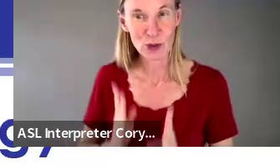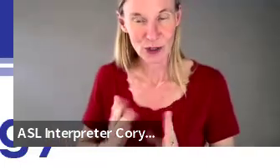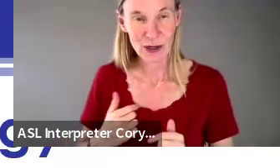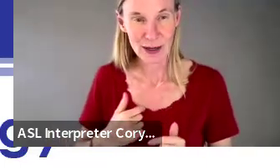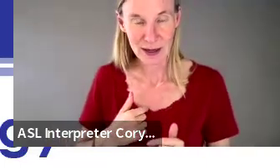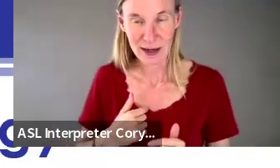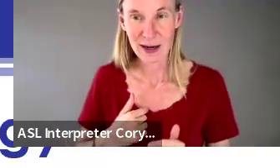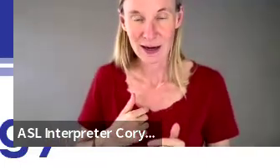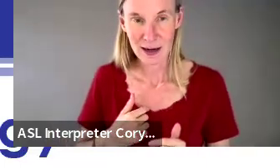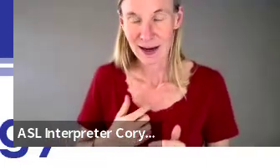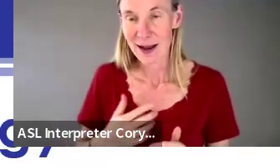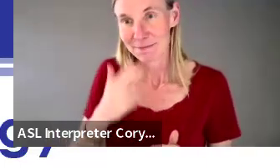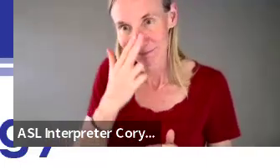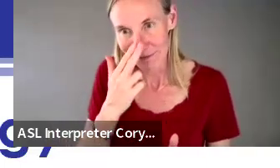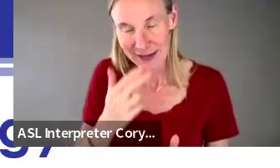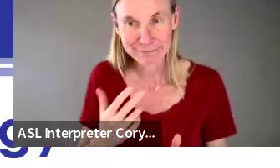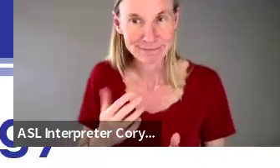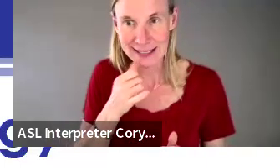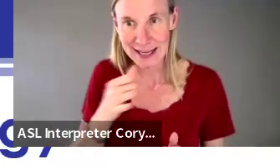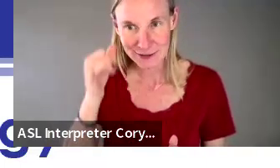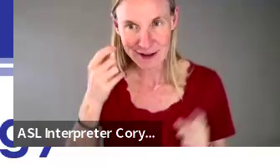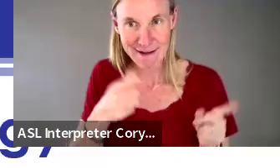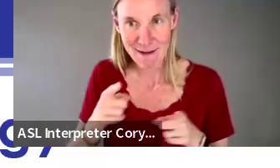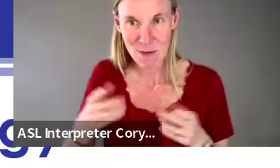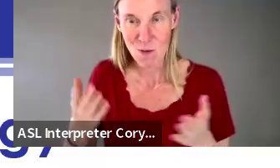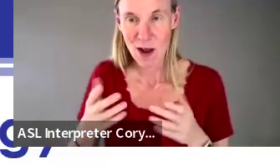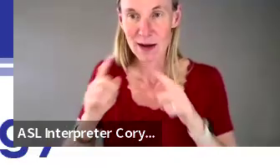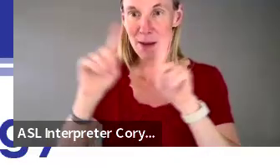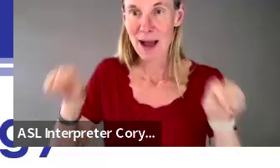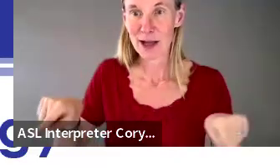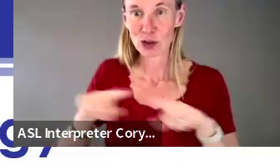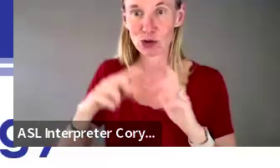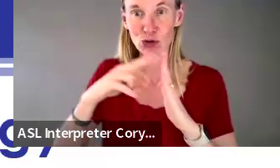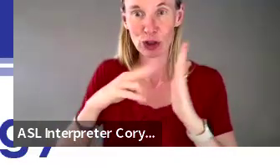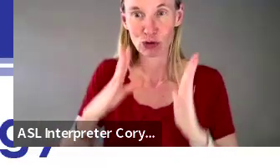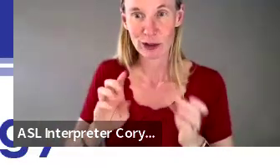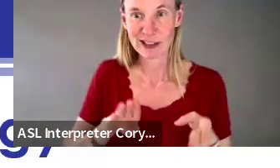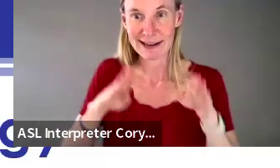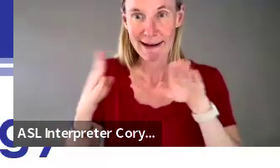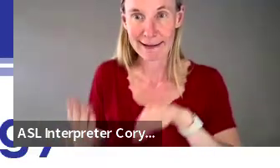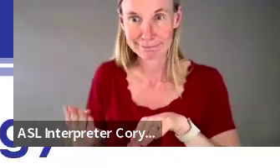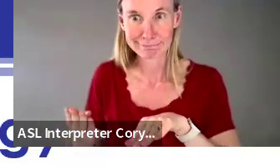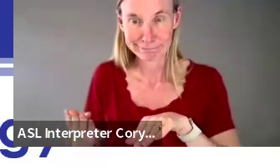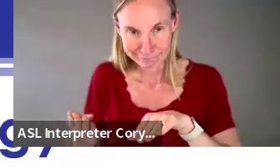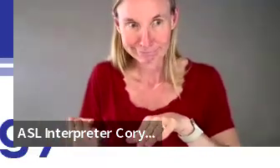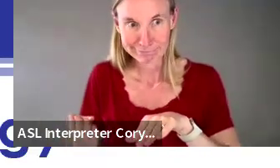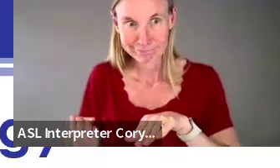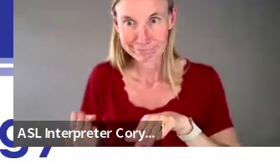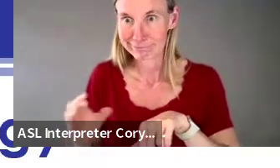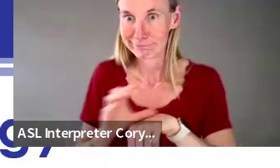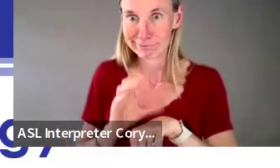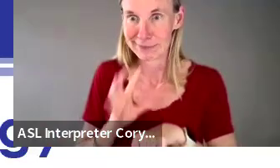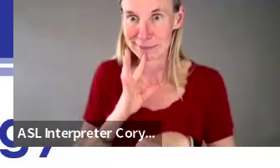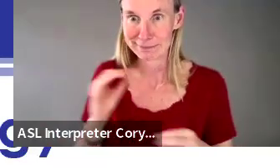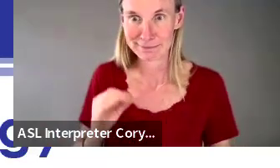funnily enough, this happened to me yesterday. My screen reader died, and my computer just wouldn't